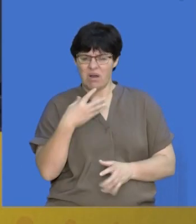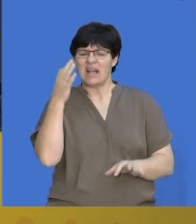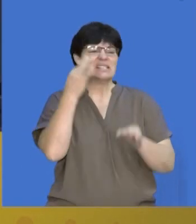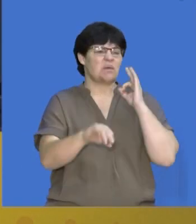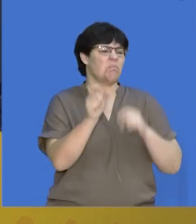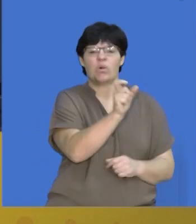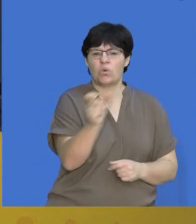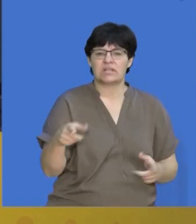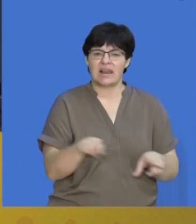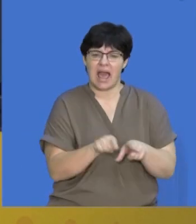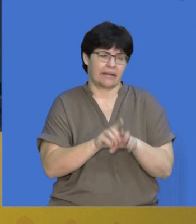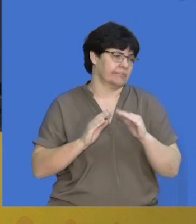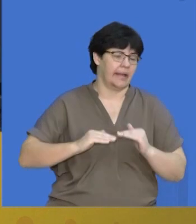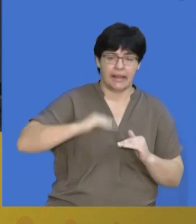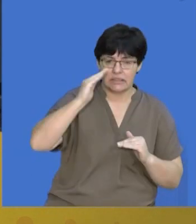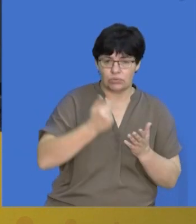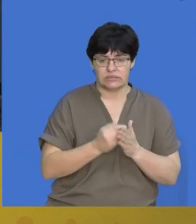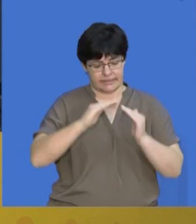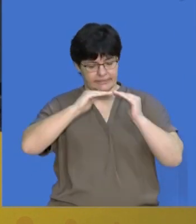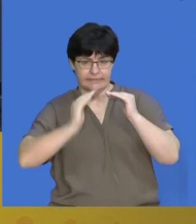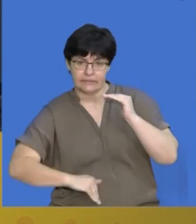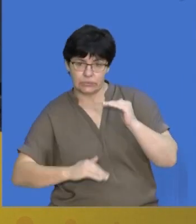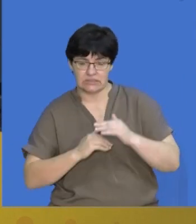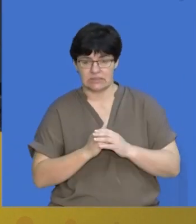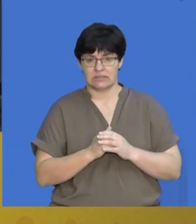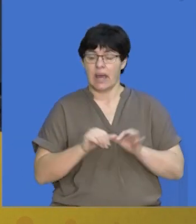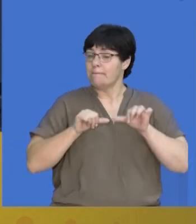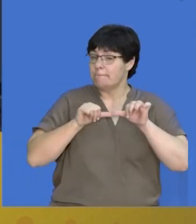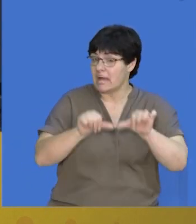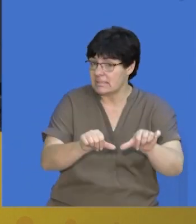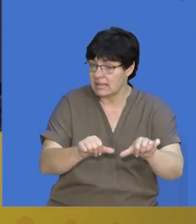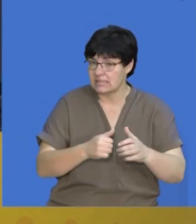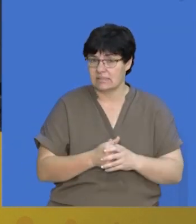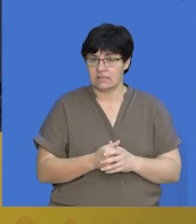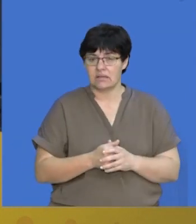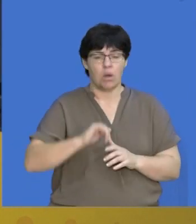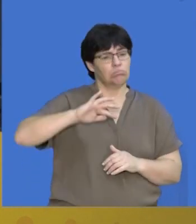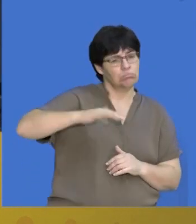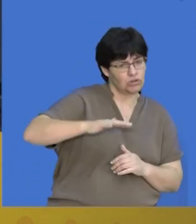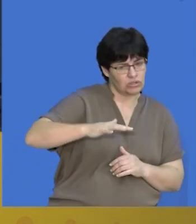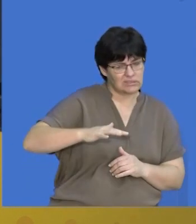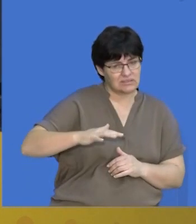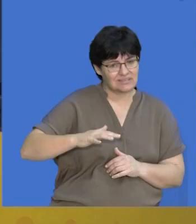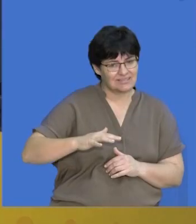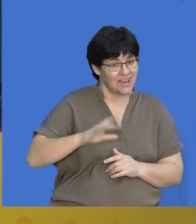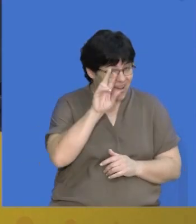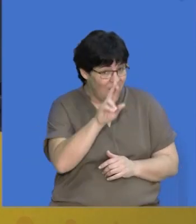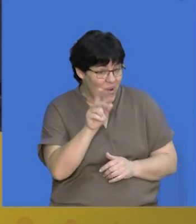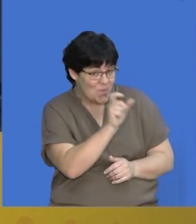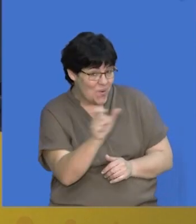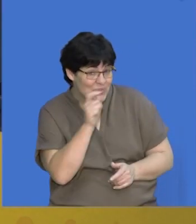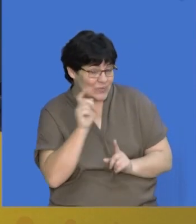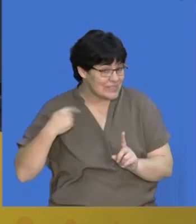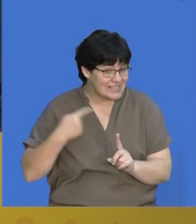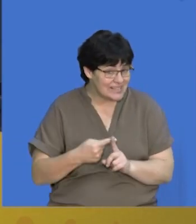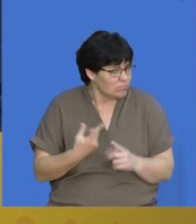words like increasing, decreasing, maintaining, moderate, the words that we've been using, what is